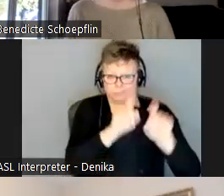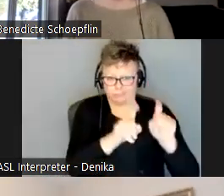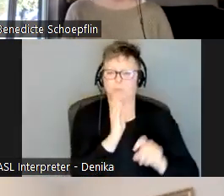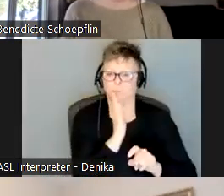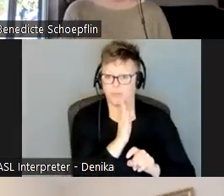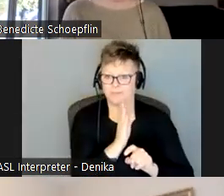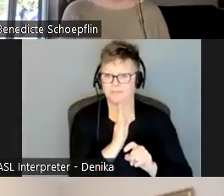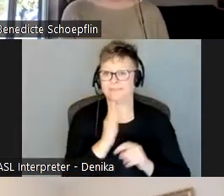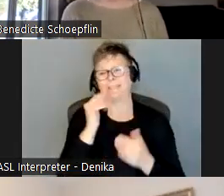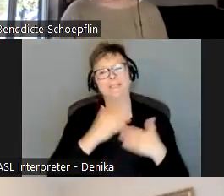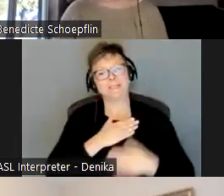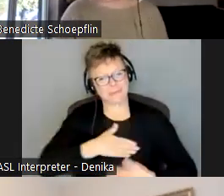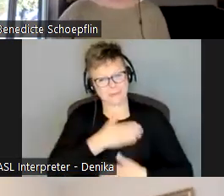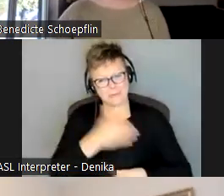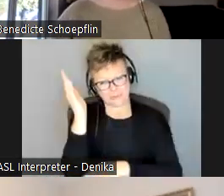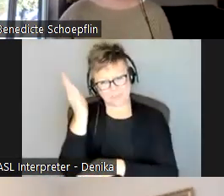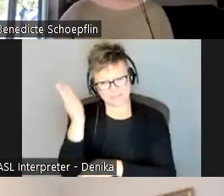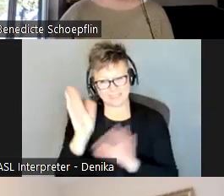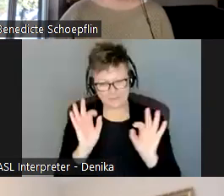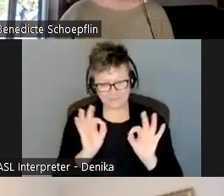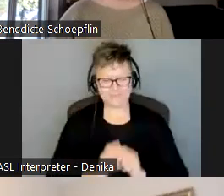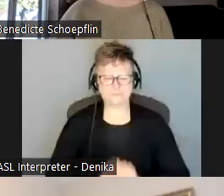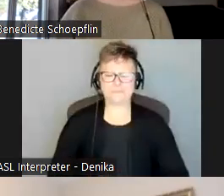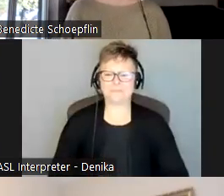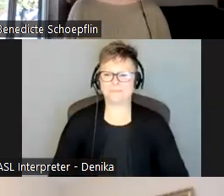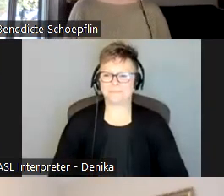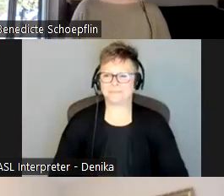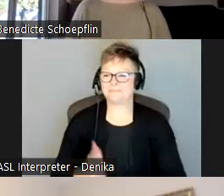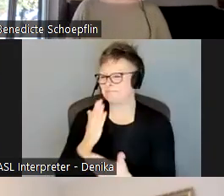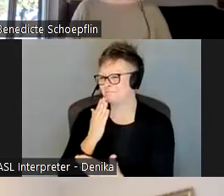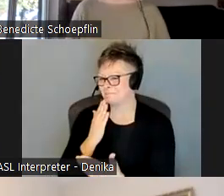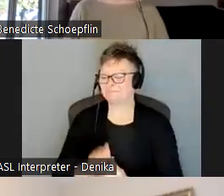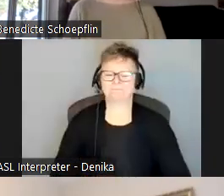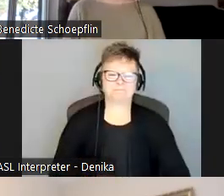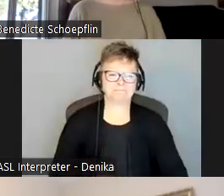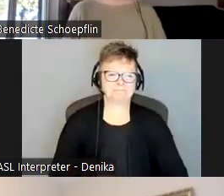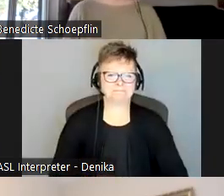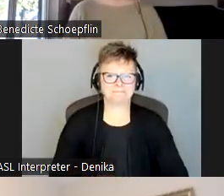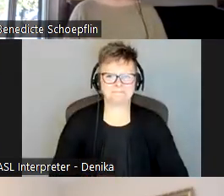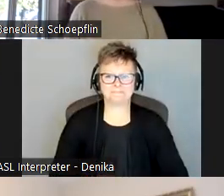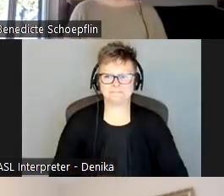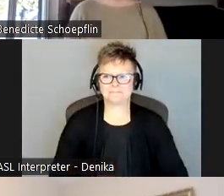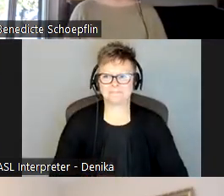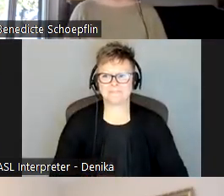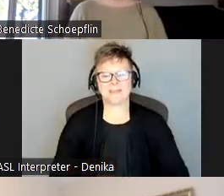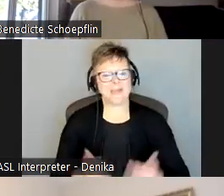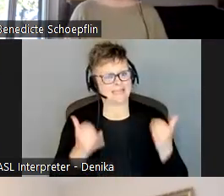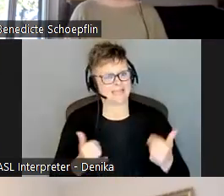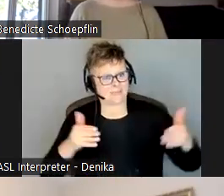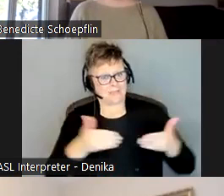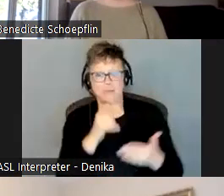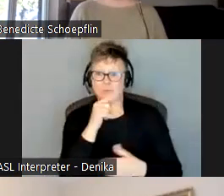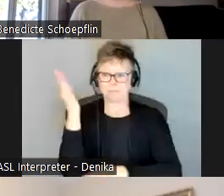presentation and we'll talk again at the end. Thank you. Thanks, Benedict. So it gives me great pleasure to introduce our speaker